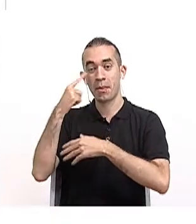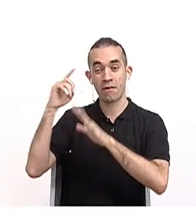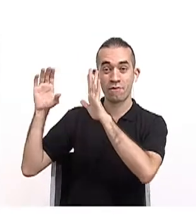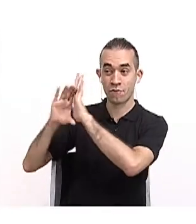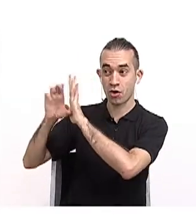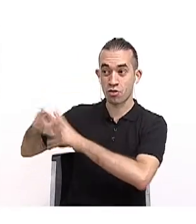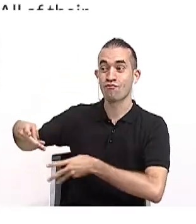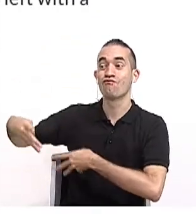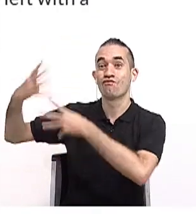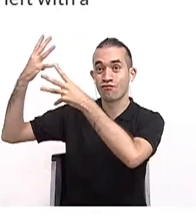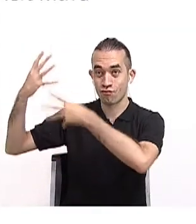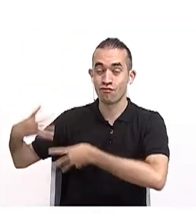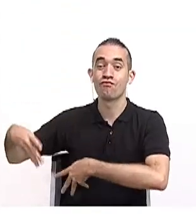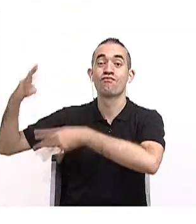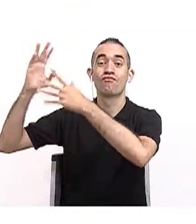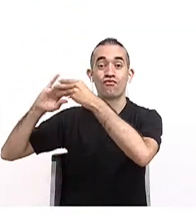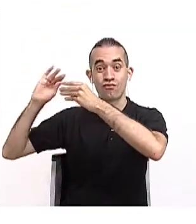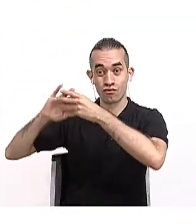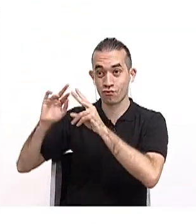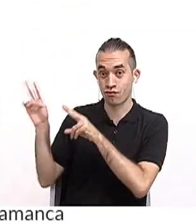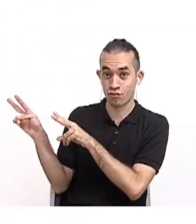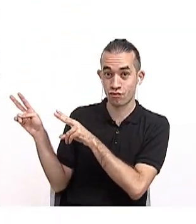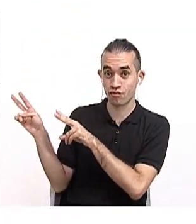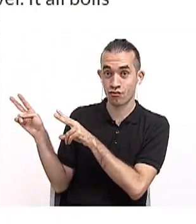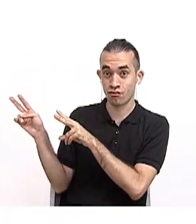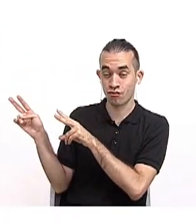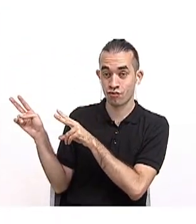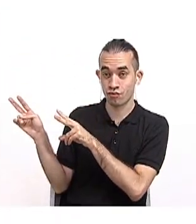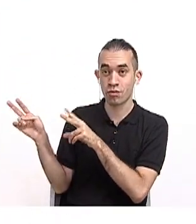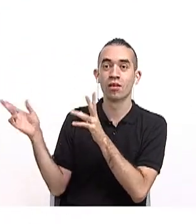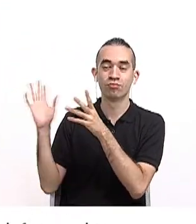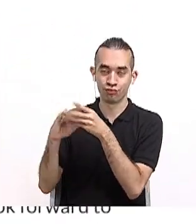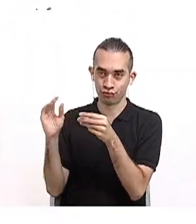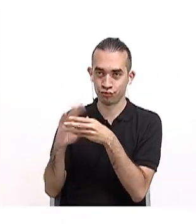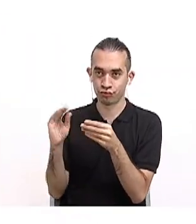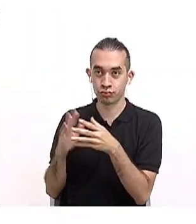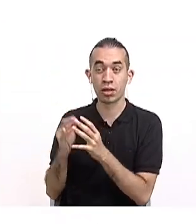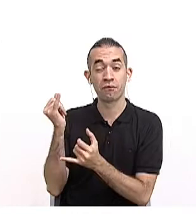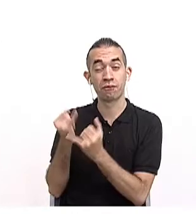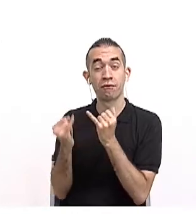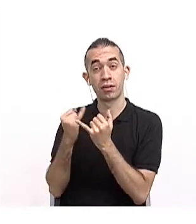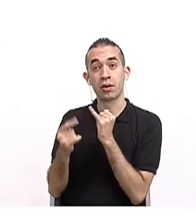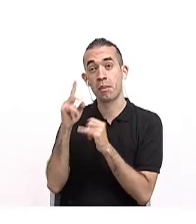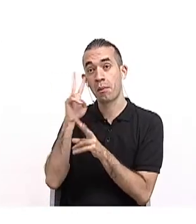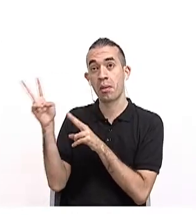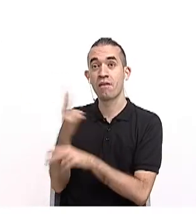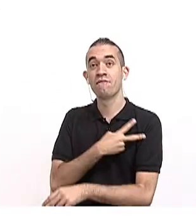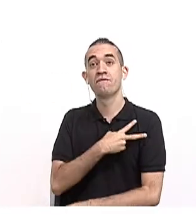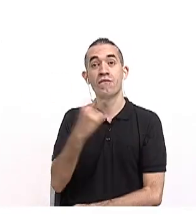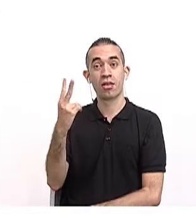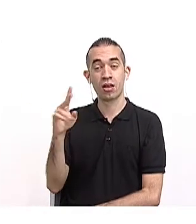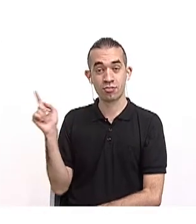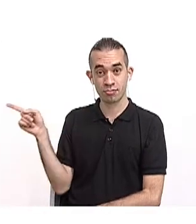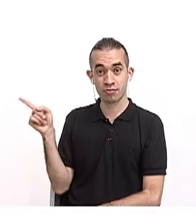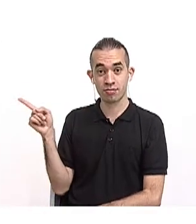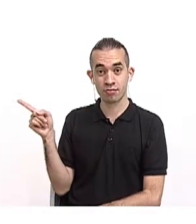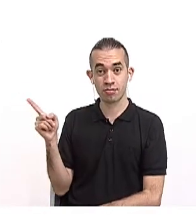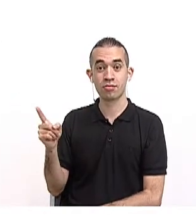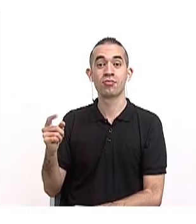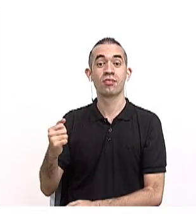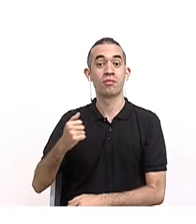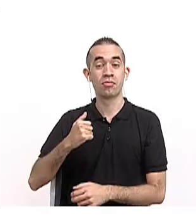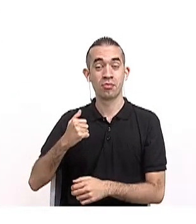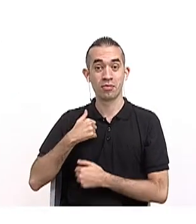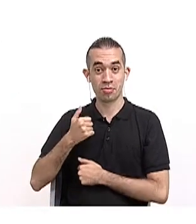the story. So that is the story. And at the end, you see the volunteers from Peace Corps